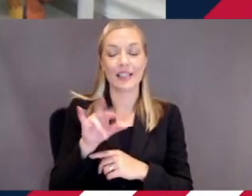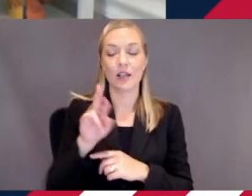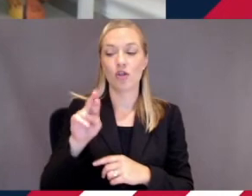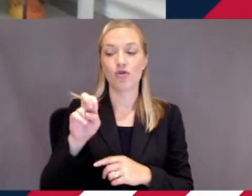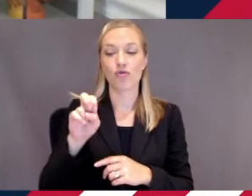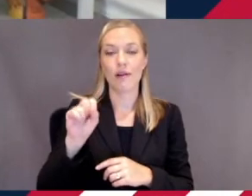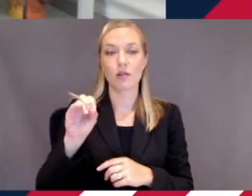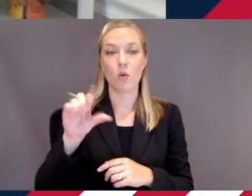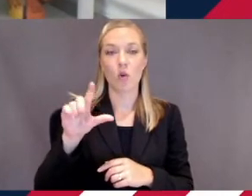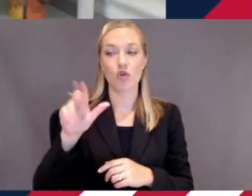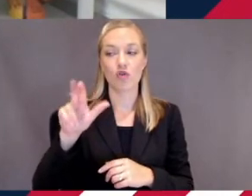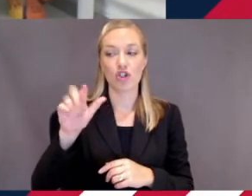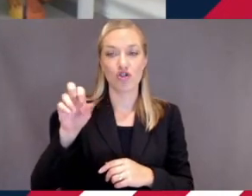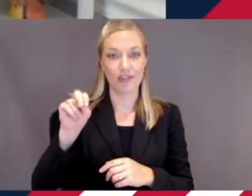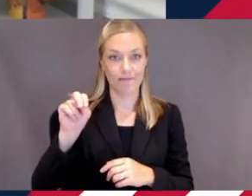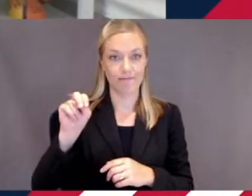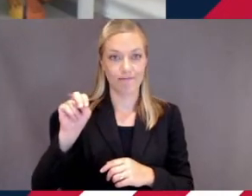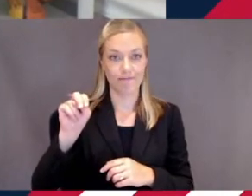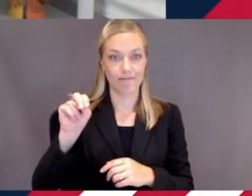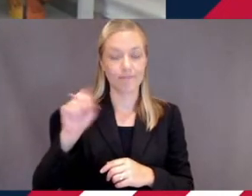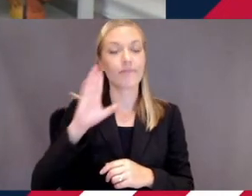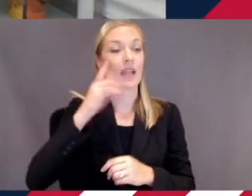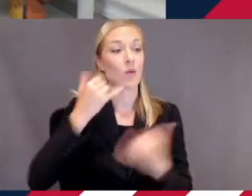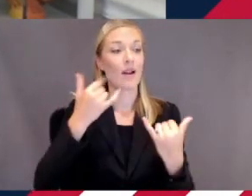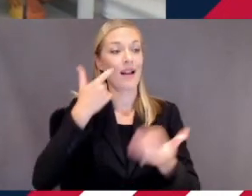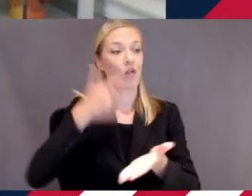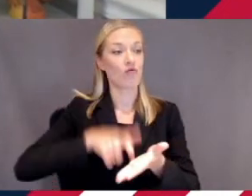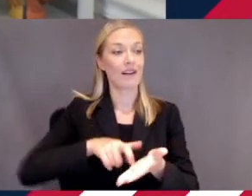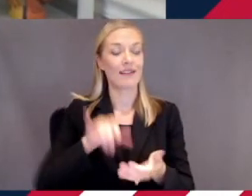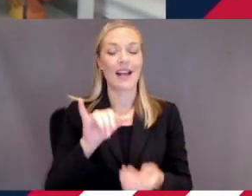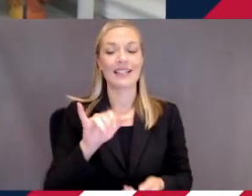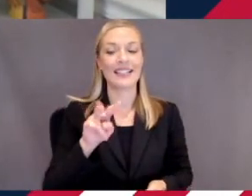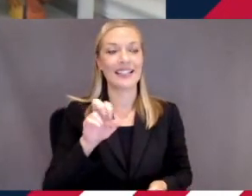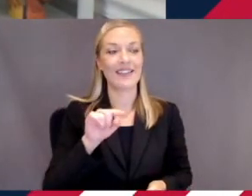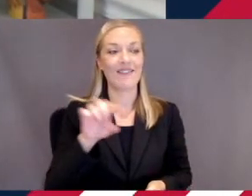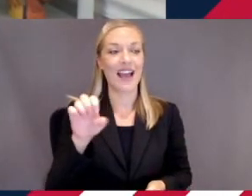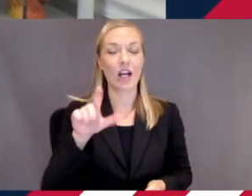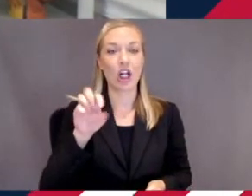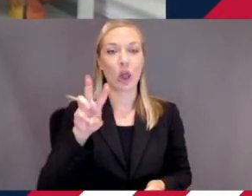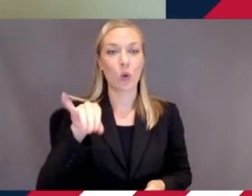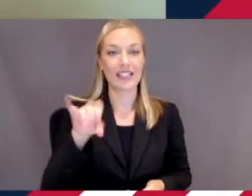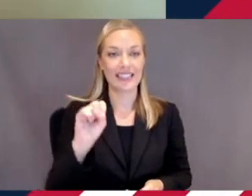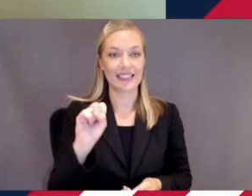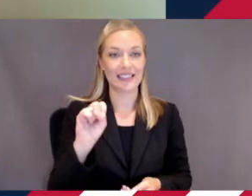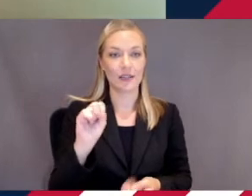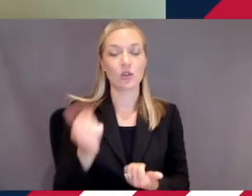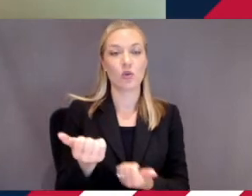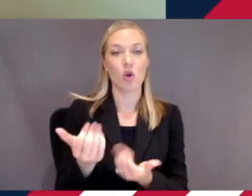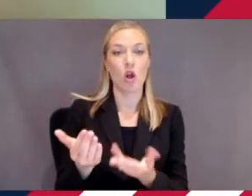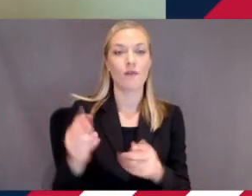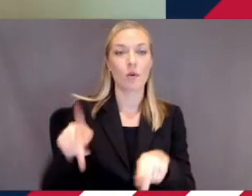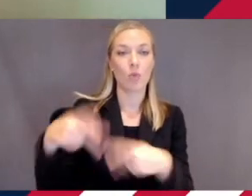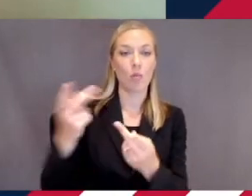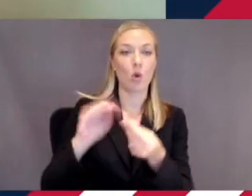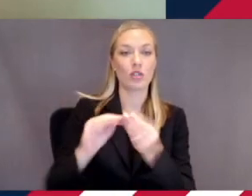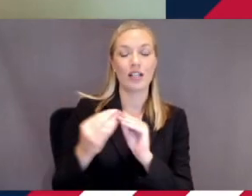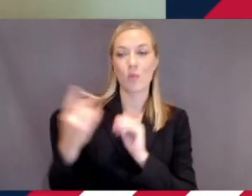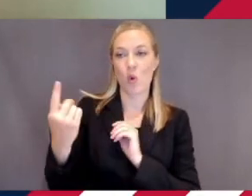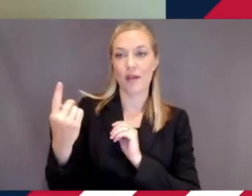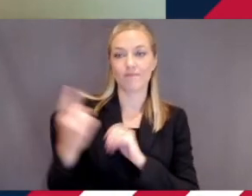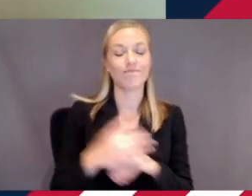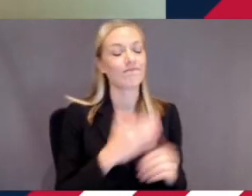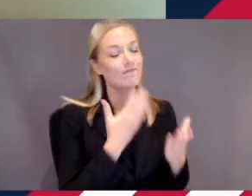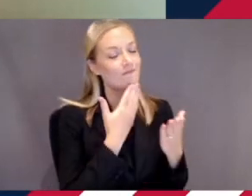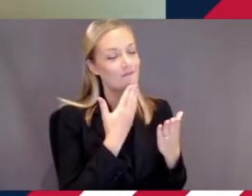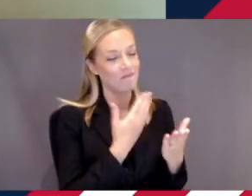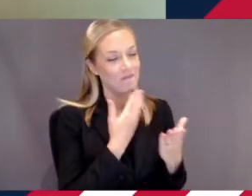I will now recognize Yvette Lewis to offer proposal number 1. Thank you, Madam Chair. I am Yvette Lewis, Chair of the